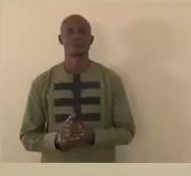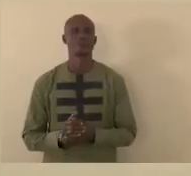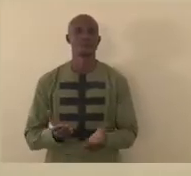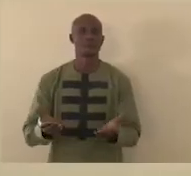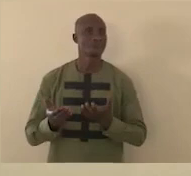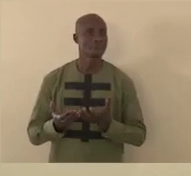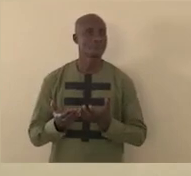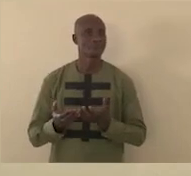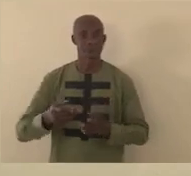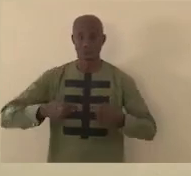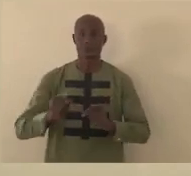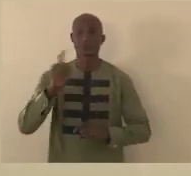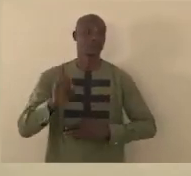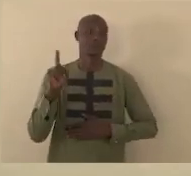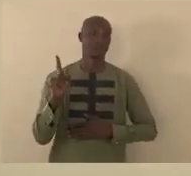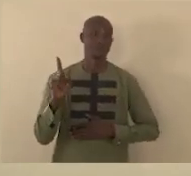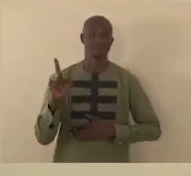I want to attempt question one.